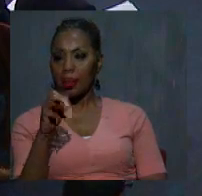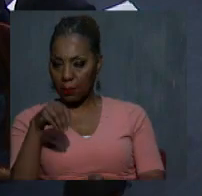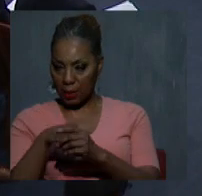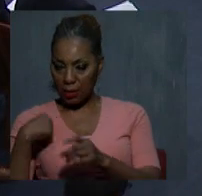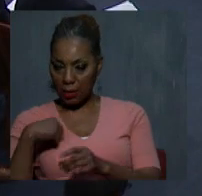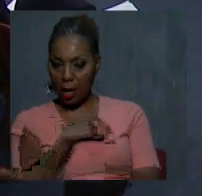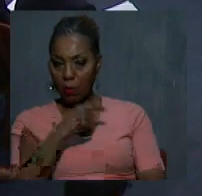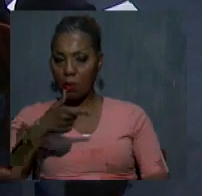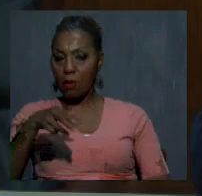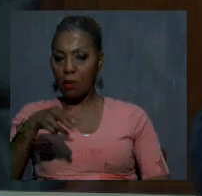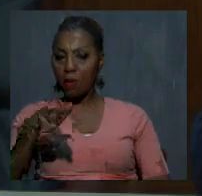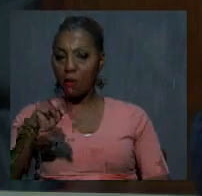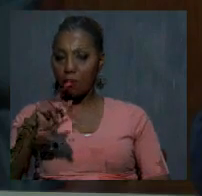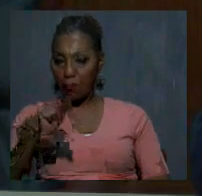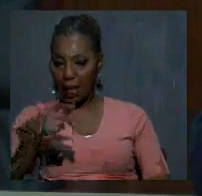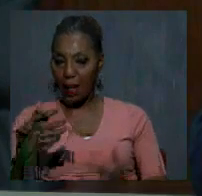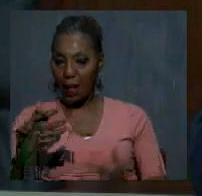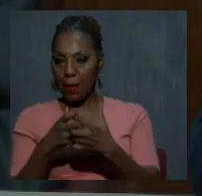2018.